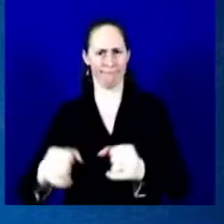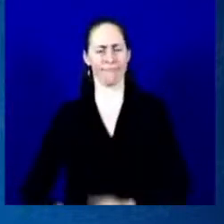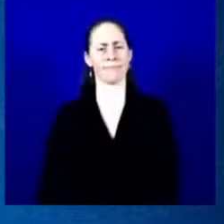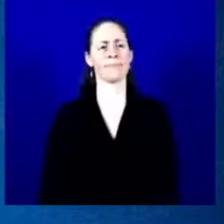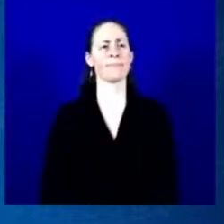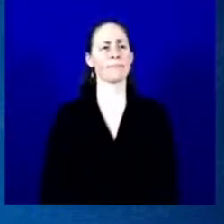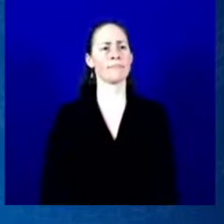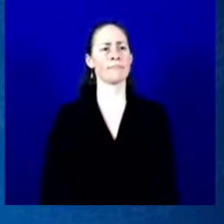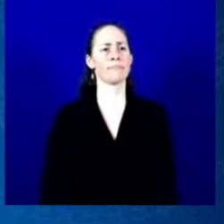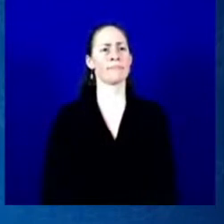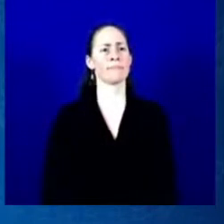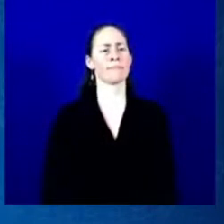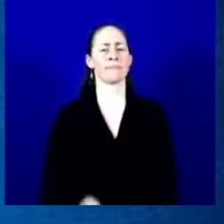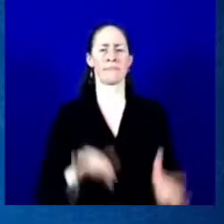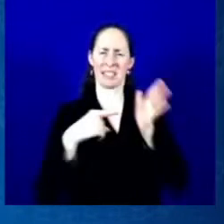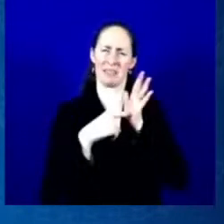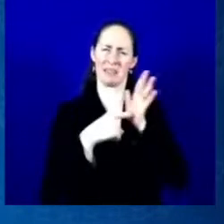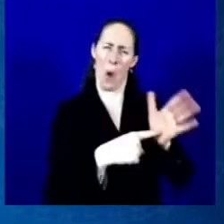and strong.